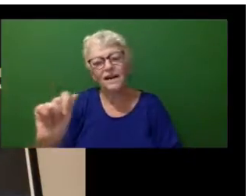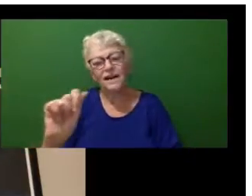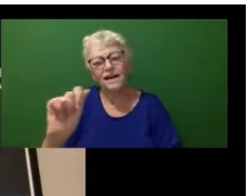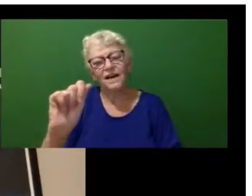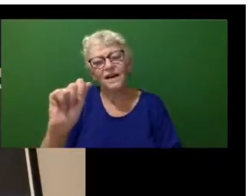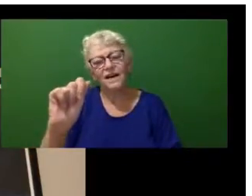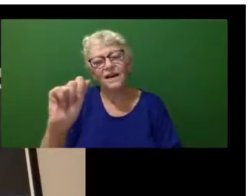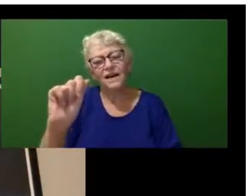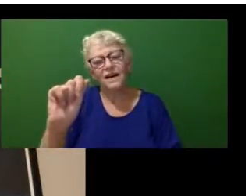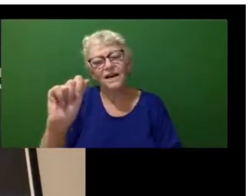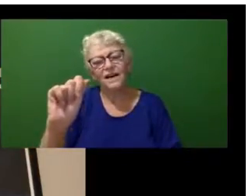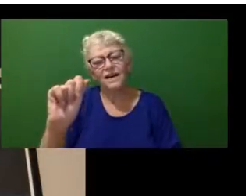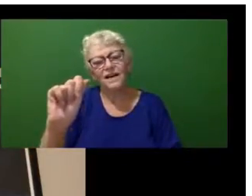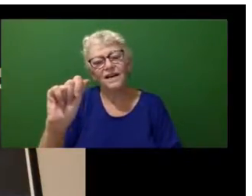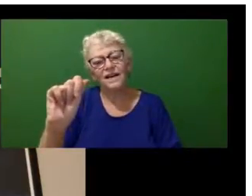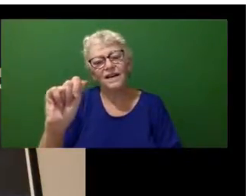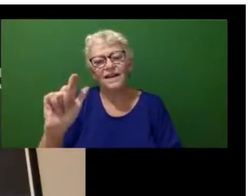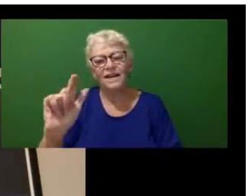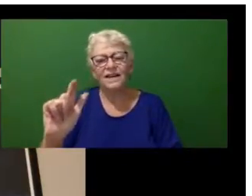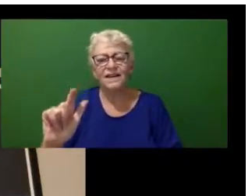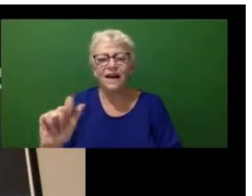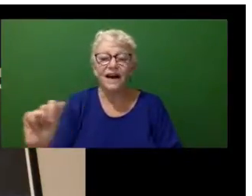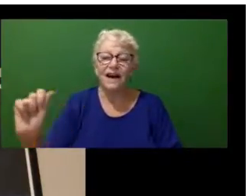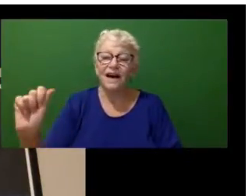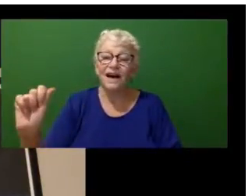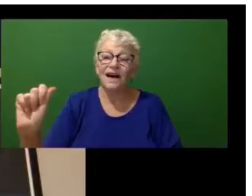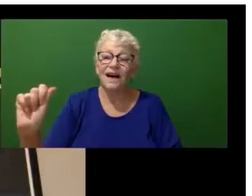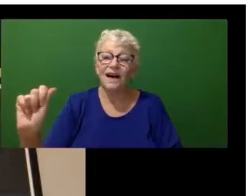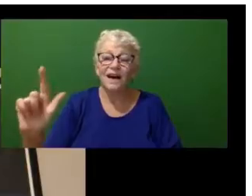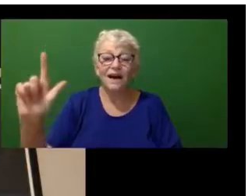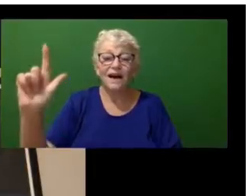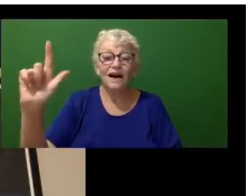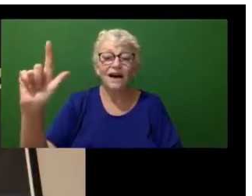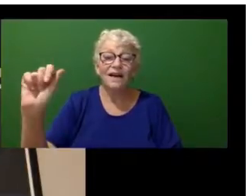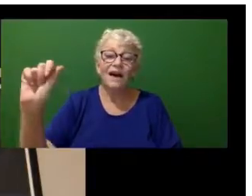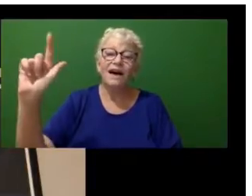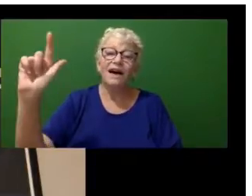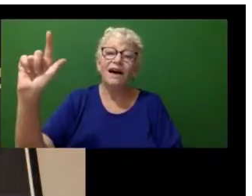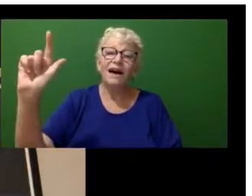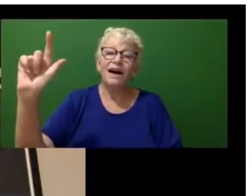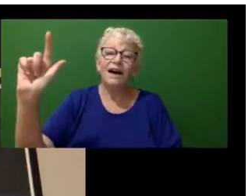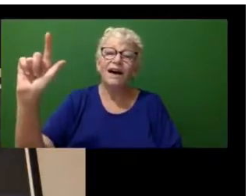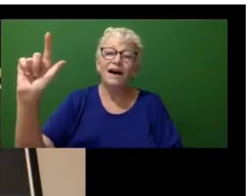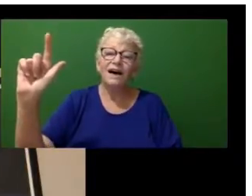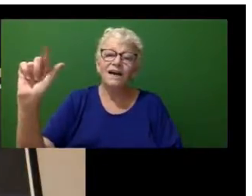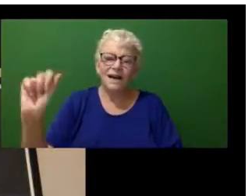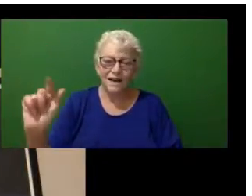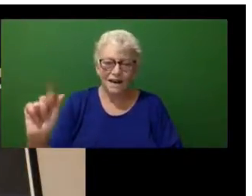yai.